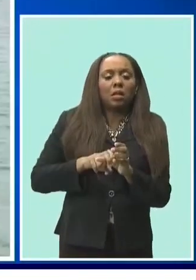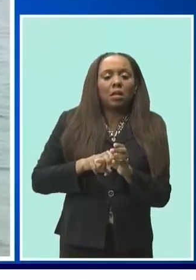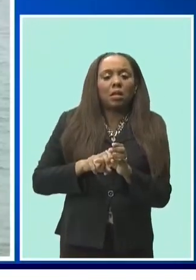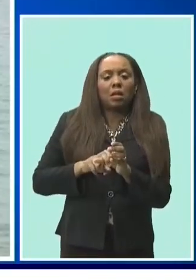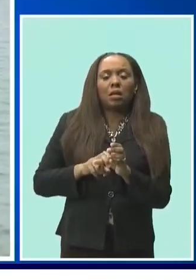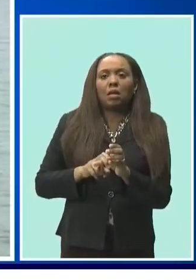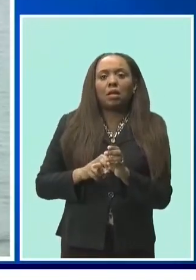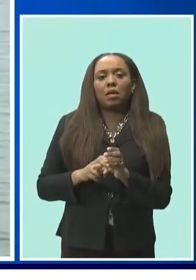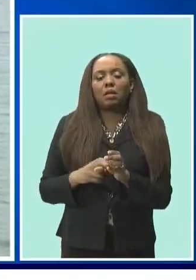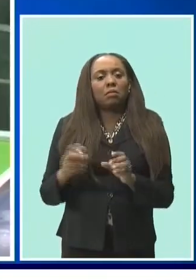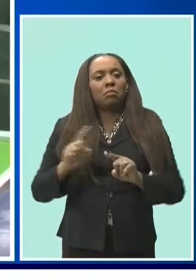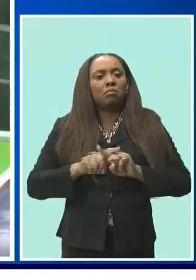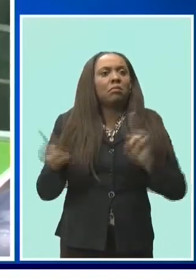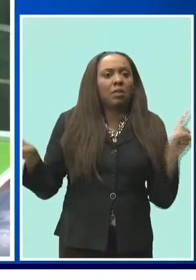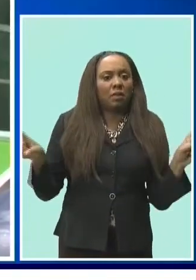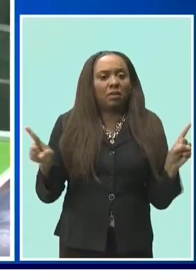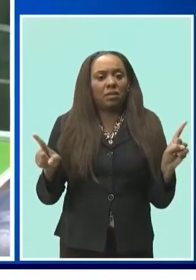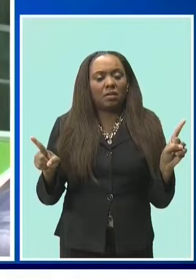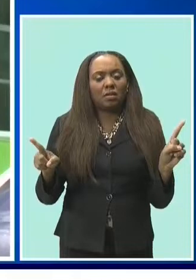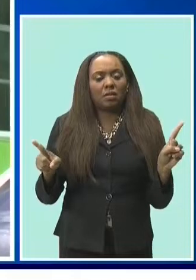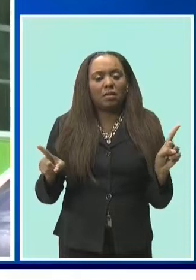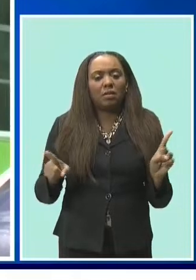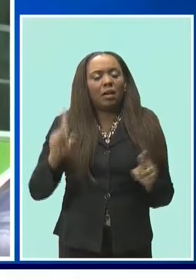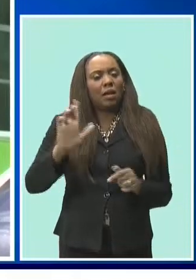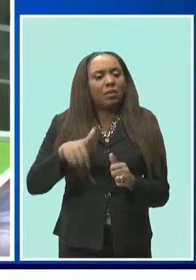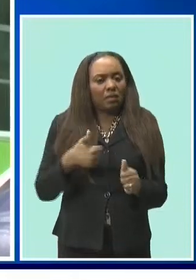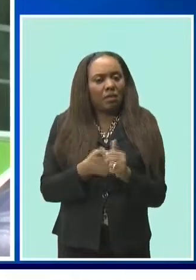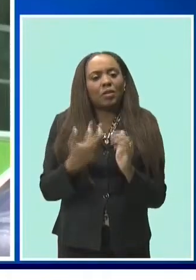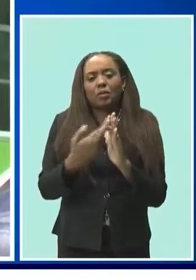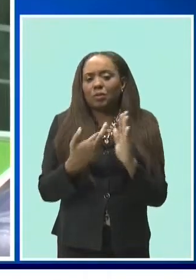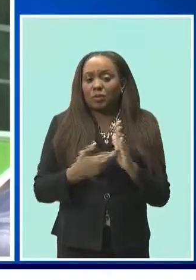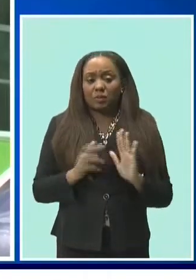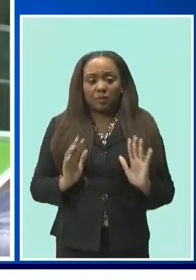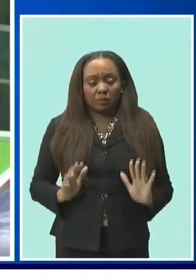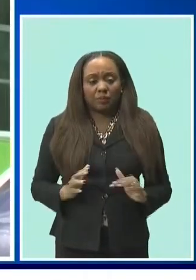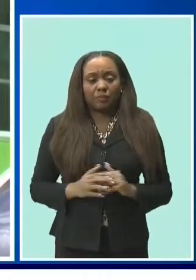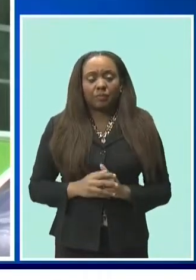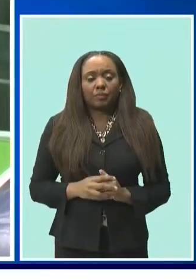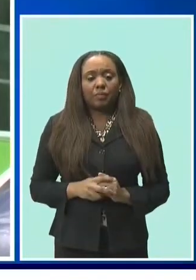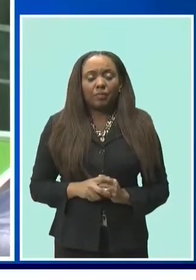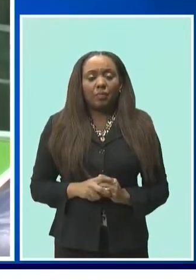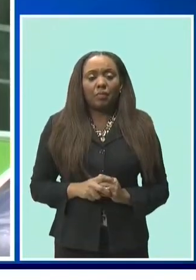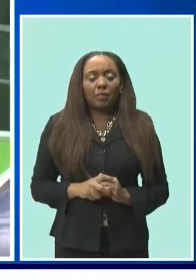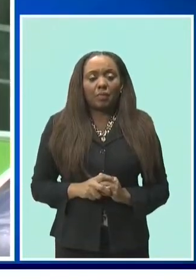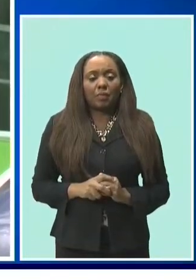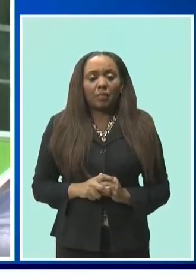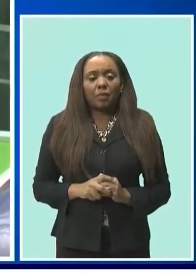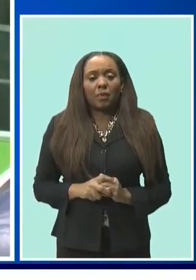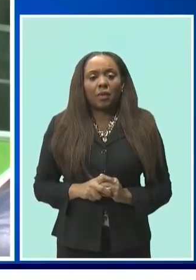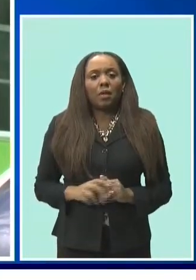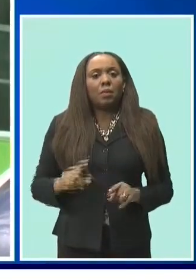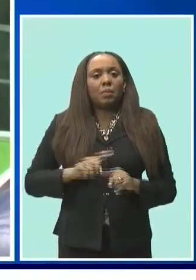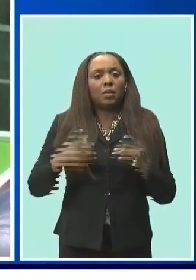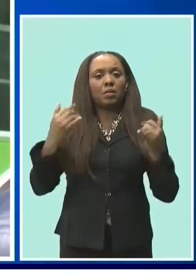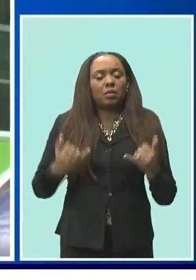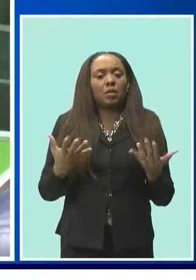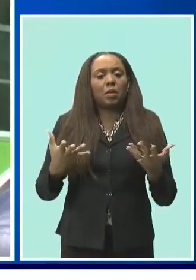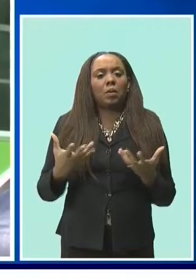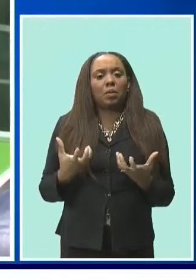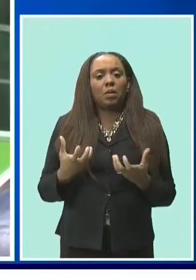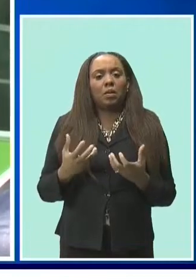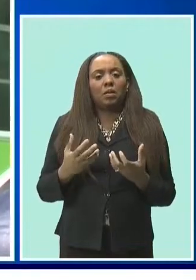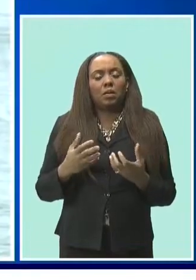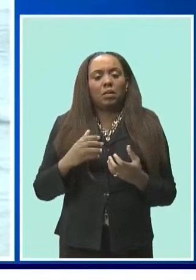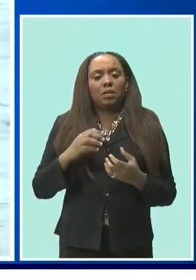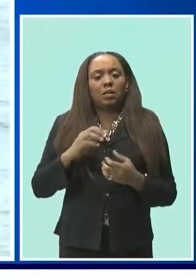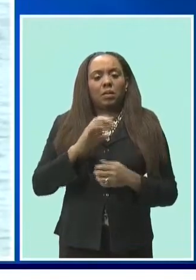something totally different. So it's all about following instructions and things. But I think that the GPS locating jet skis wherever they are